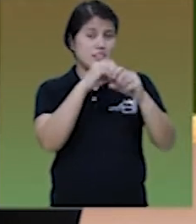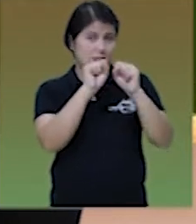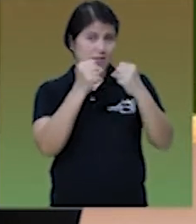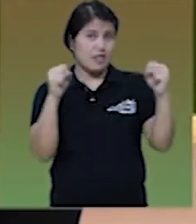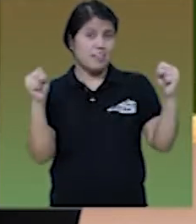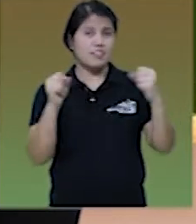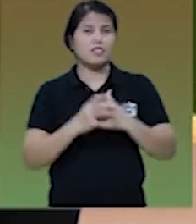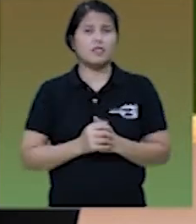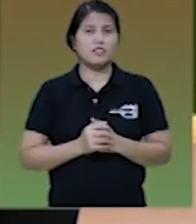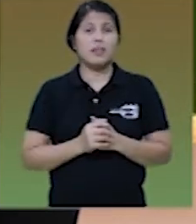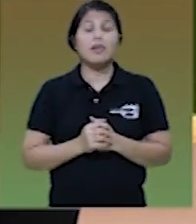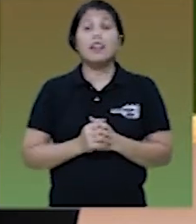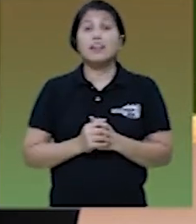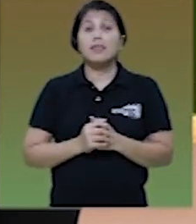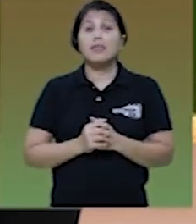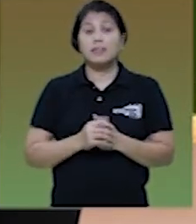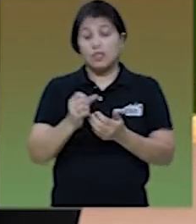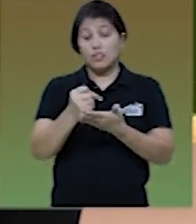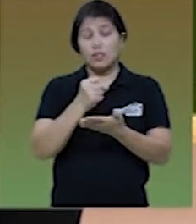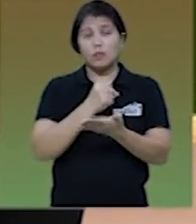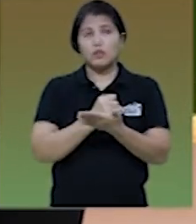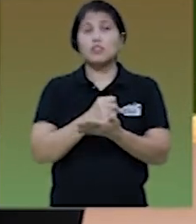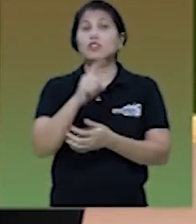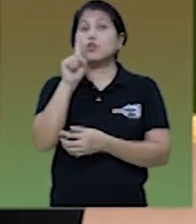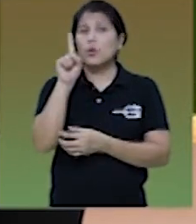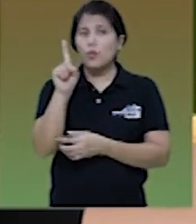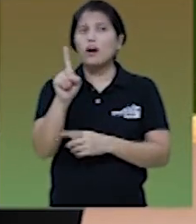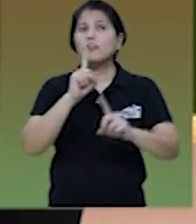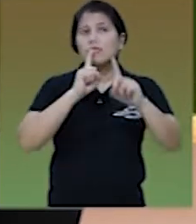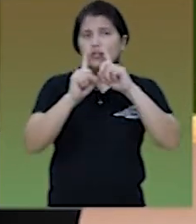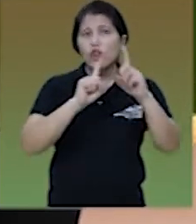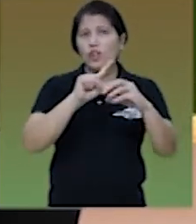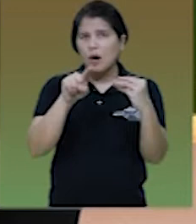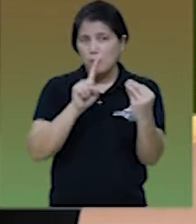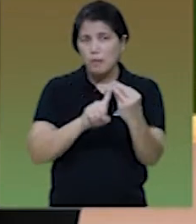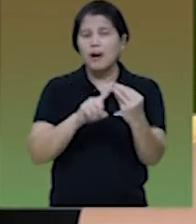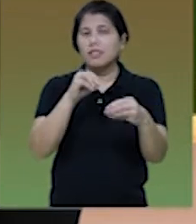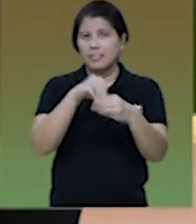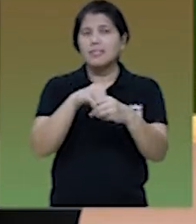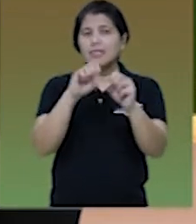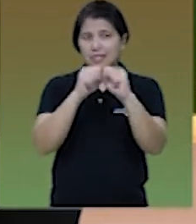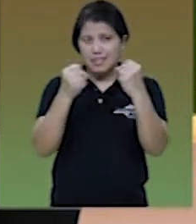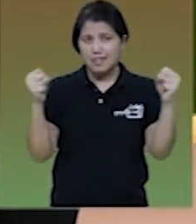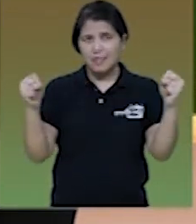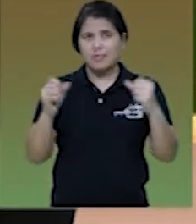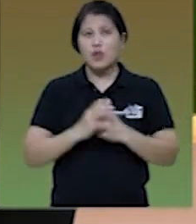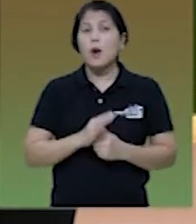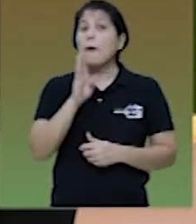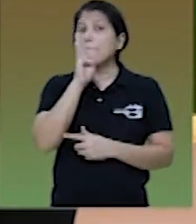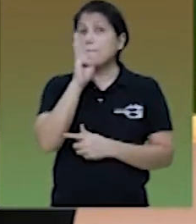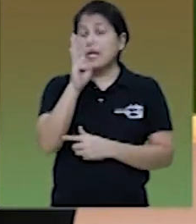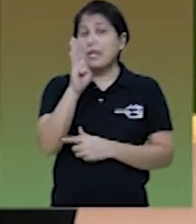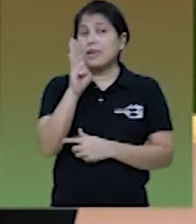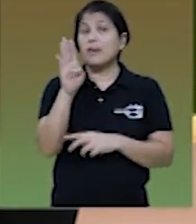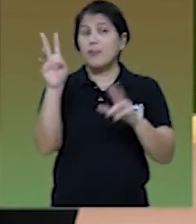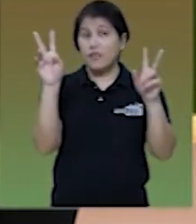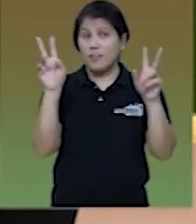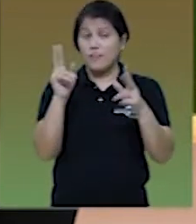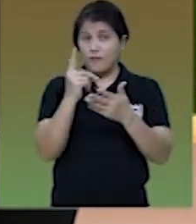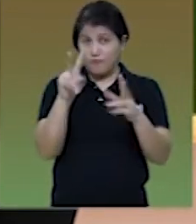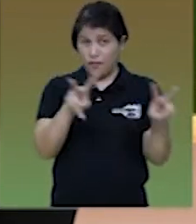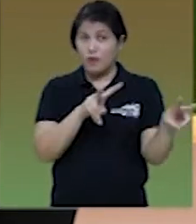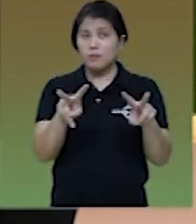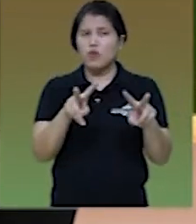sentence. The subject is the one being talked about in the sentence. Be verbs connect